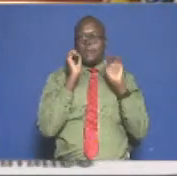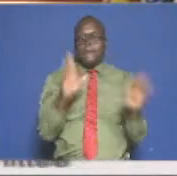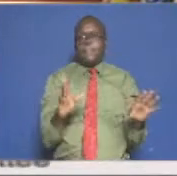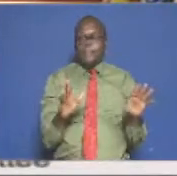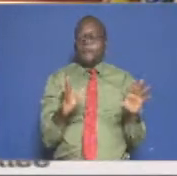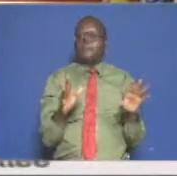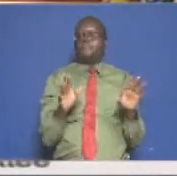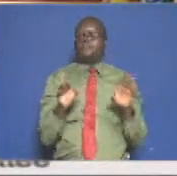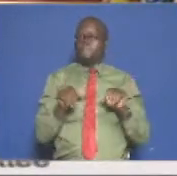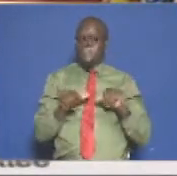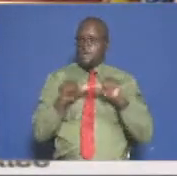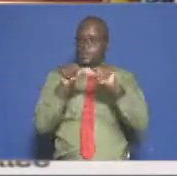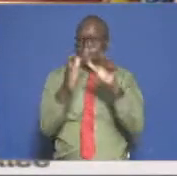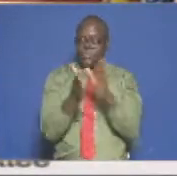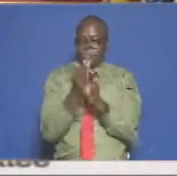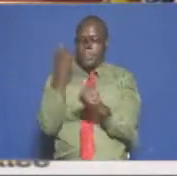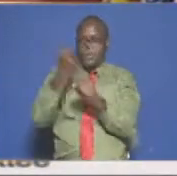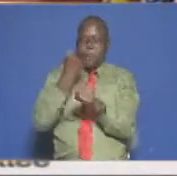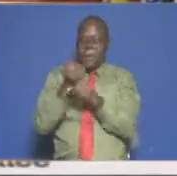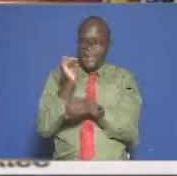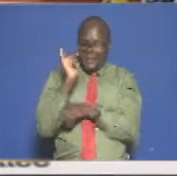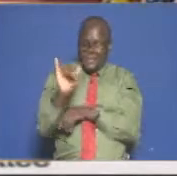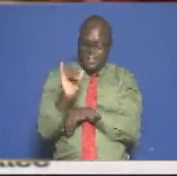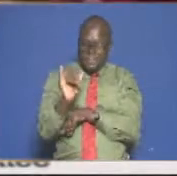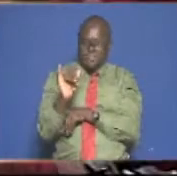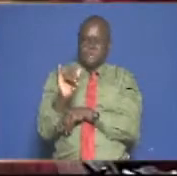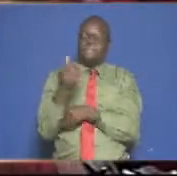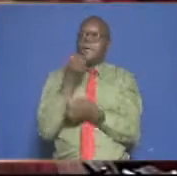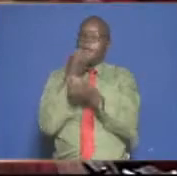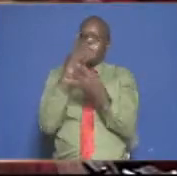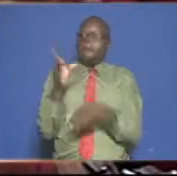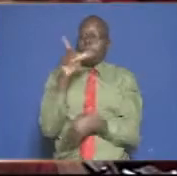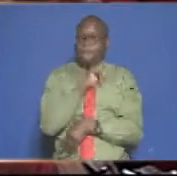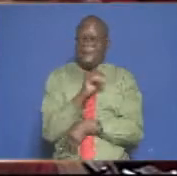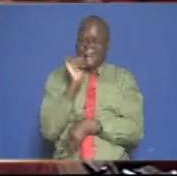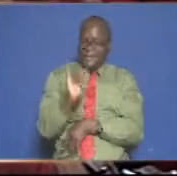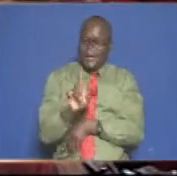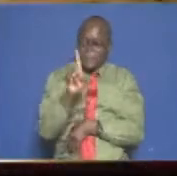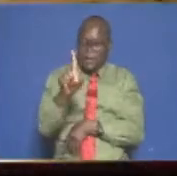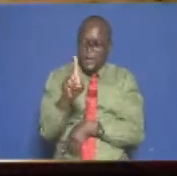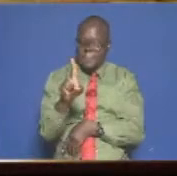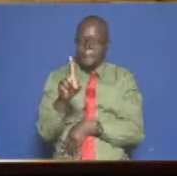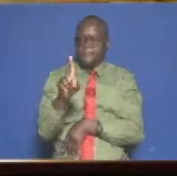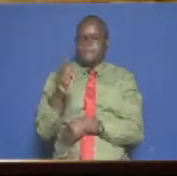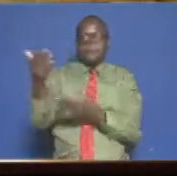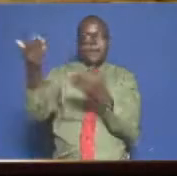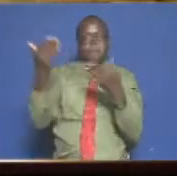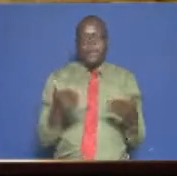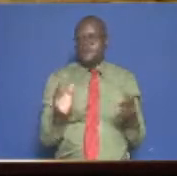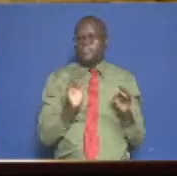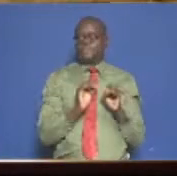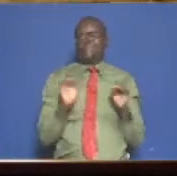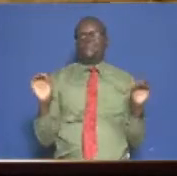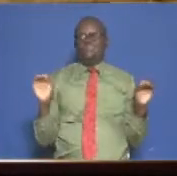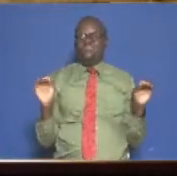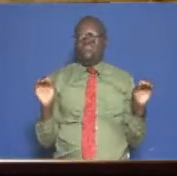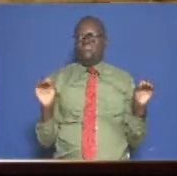able to continue with what you have That's given. Executive driven. Okay. That one will not be brought here. Okay.